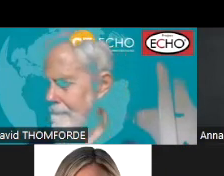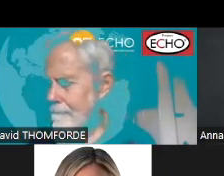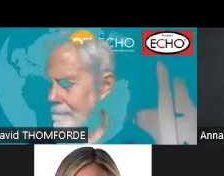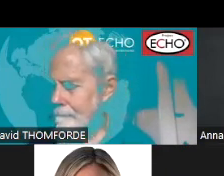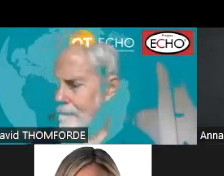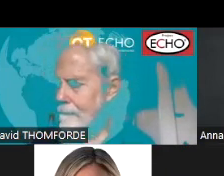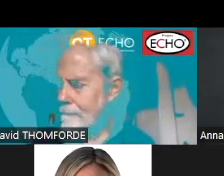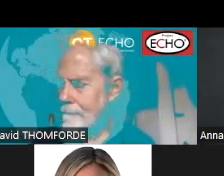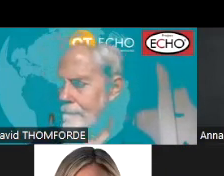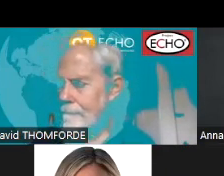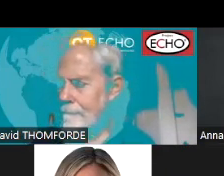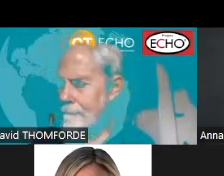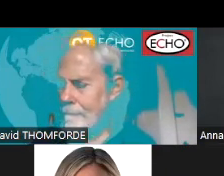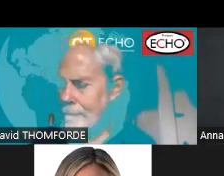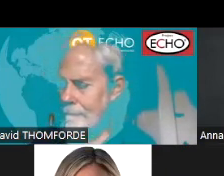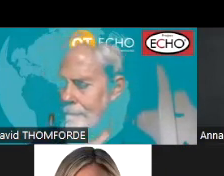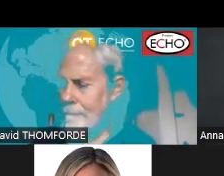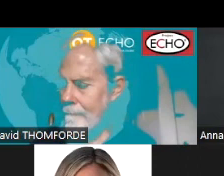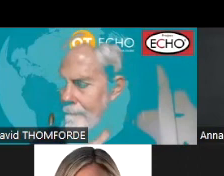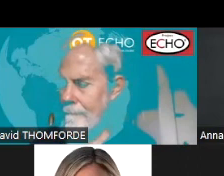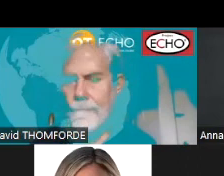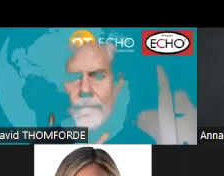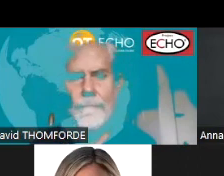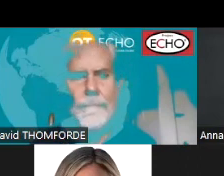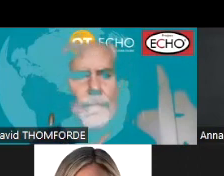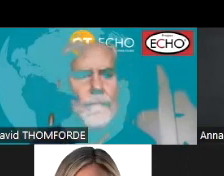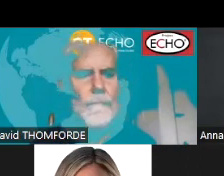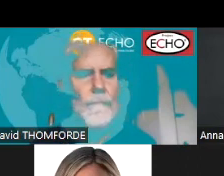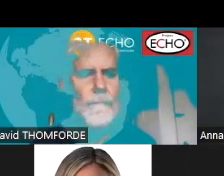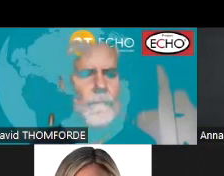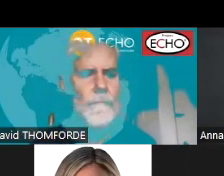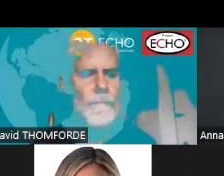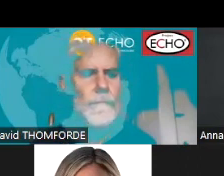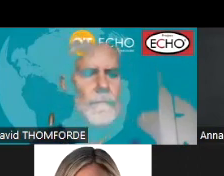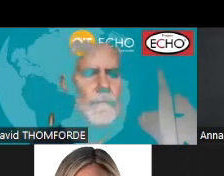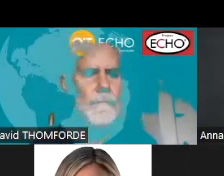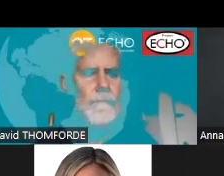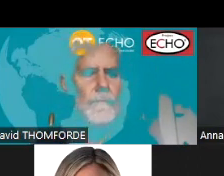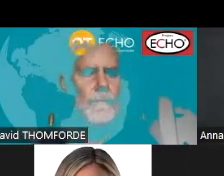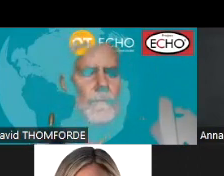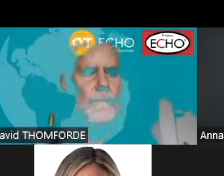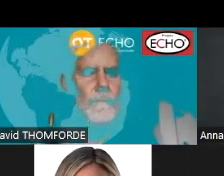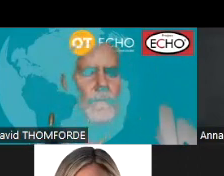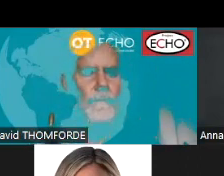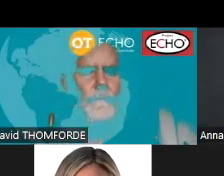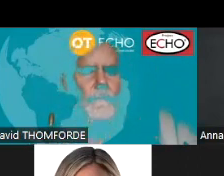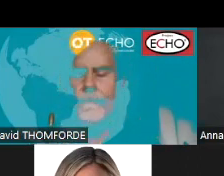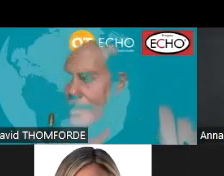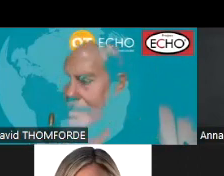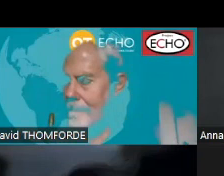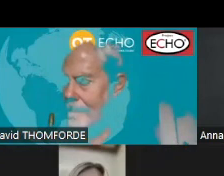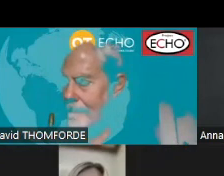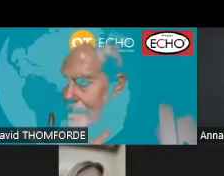discussed in the room for ideas. So, Sarah, would you mind sharing first sort of some ideas that your room came up with?